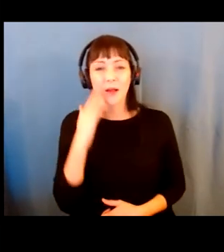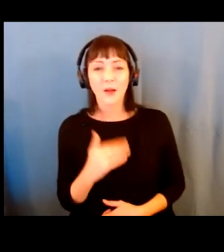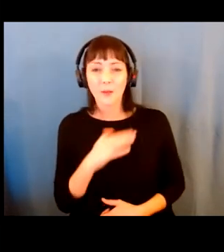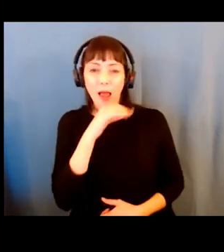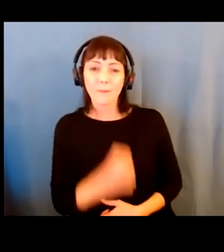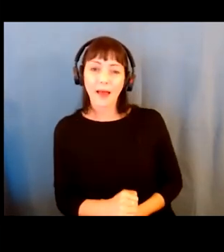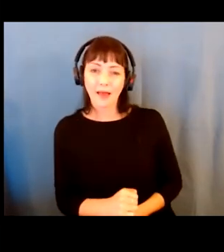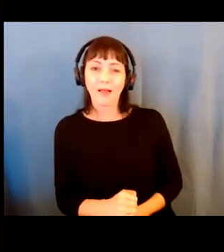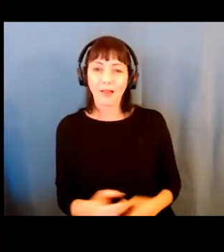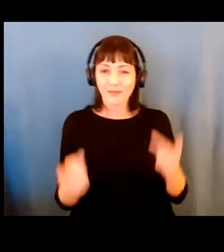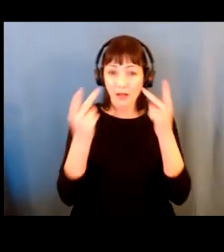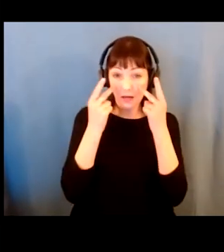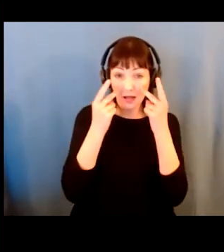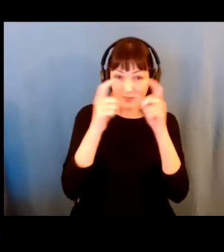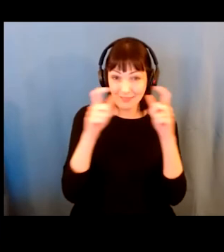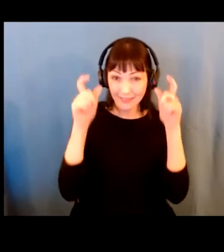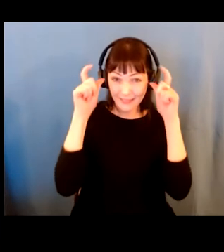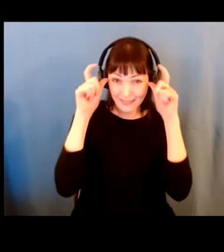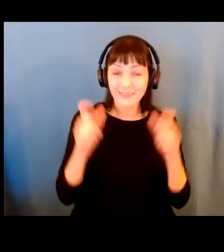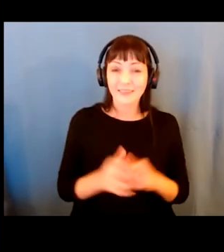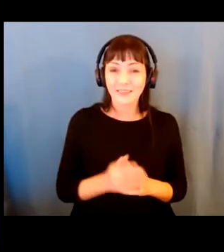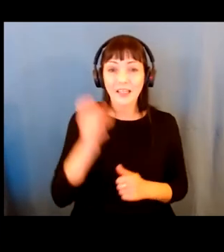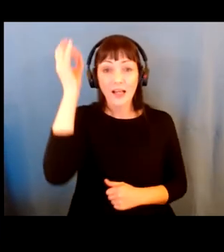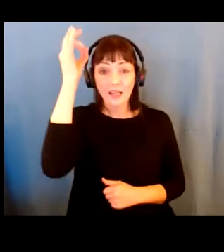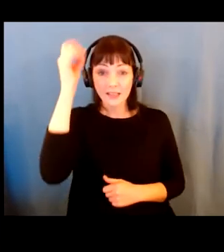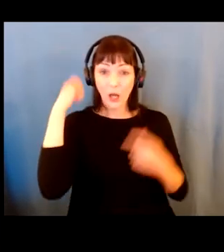wearing see-through framed glasses